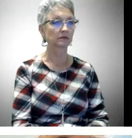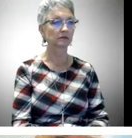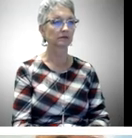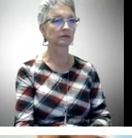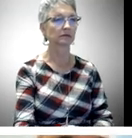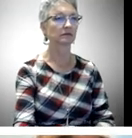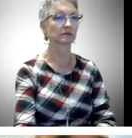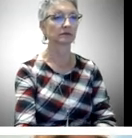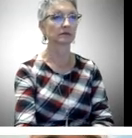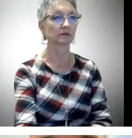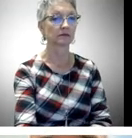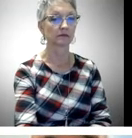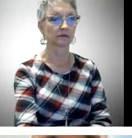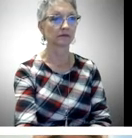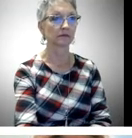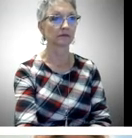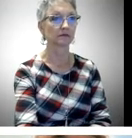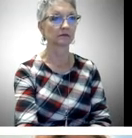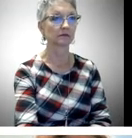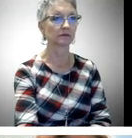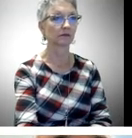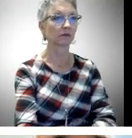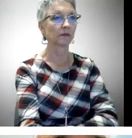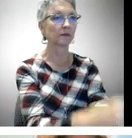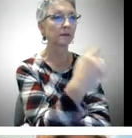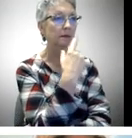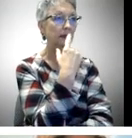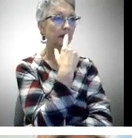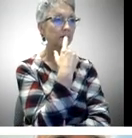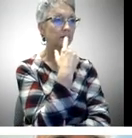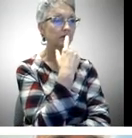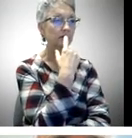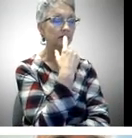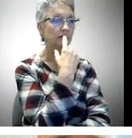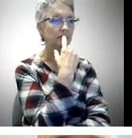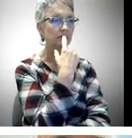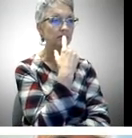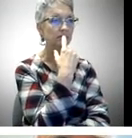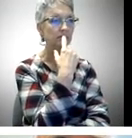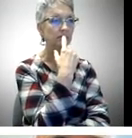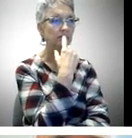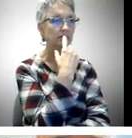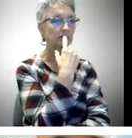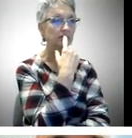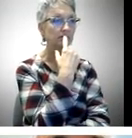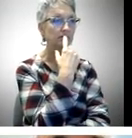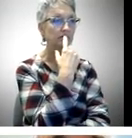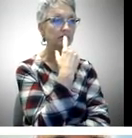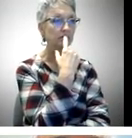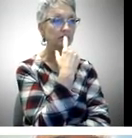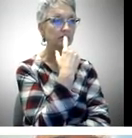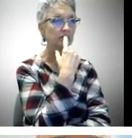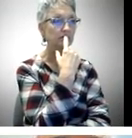support this, and the studies are cited below, that people that exercise greater self-determination are healthier, they're